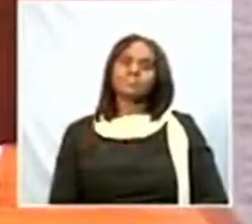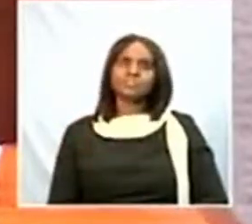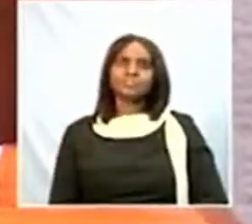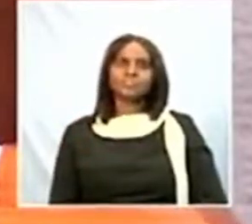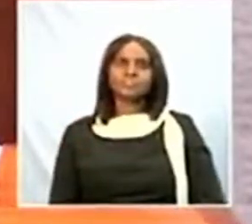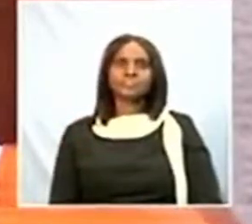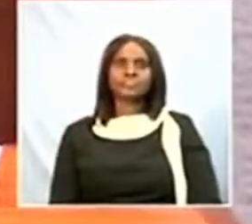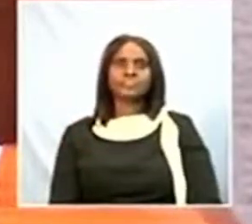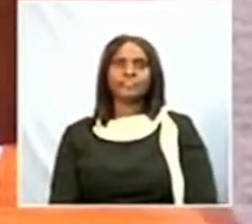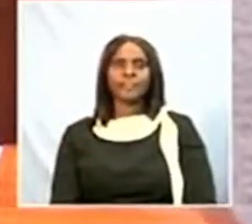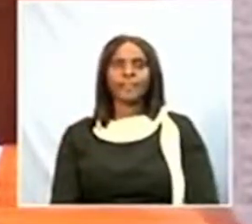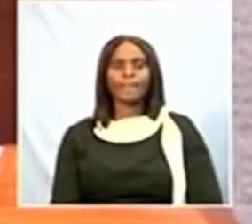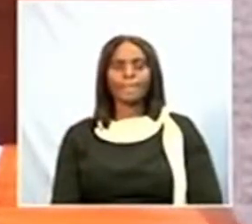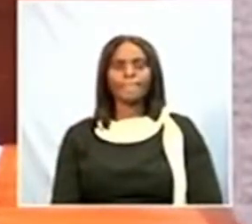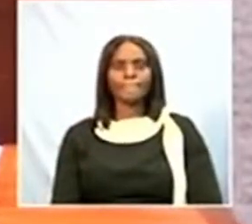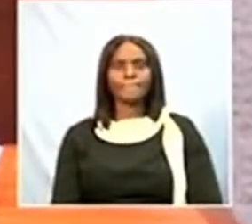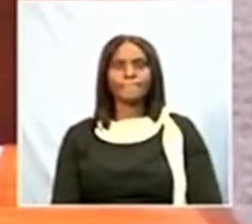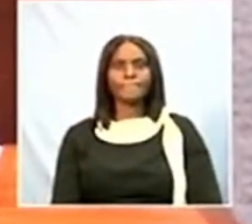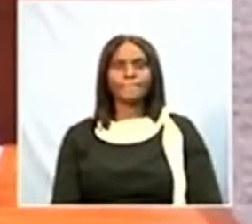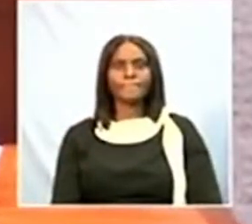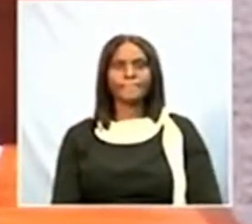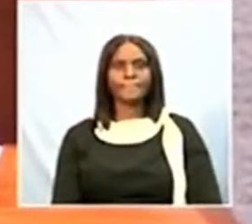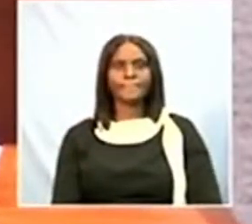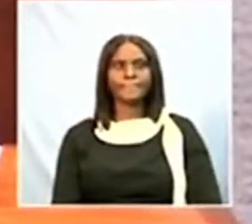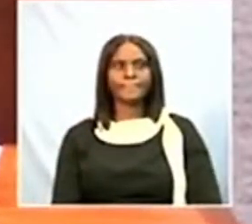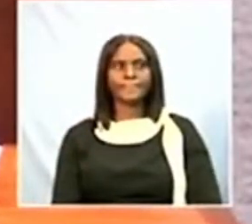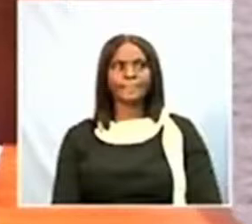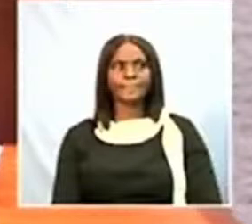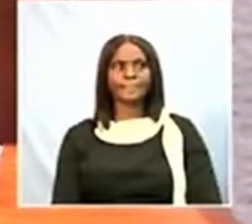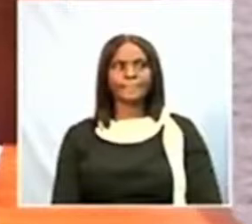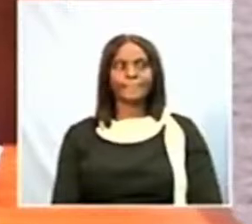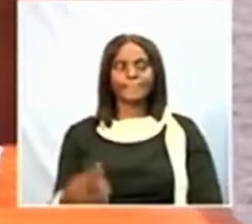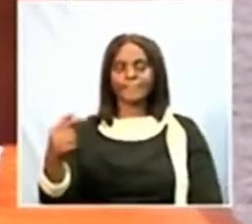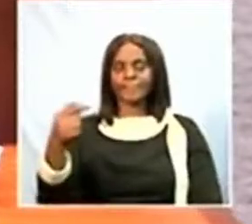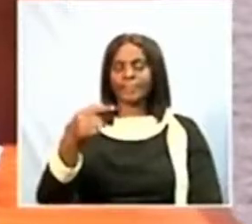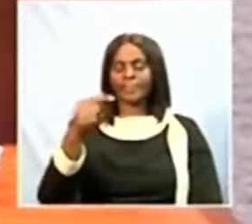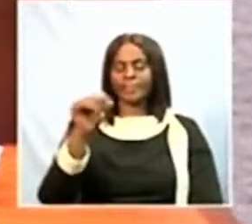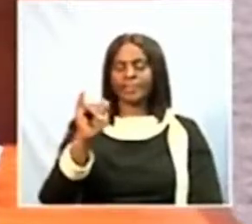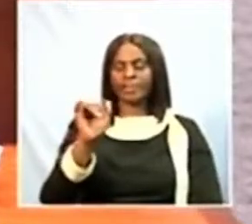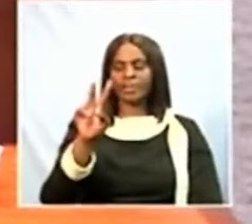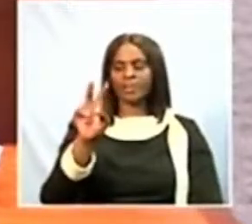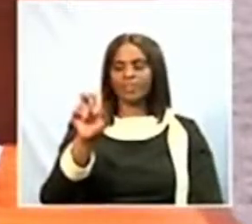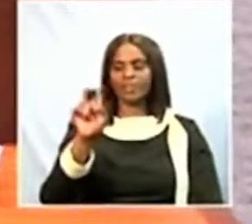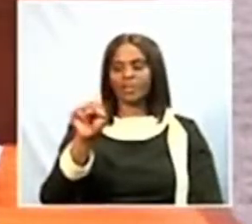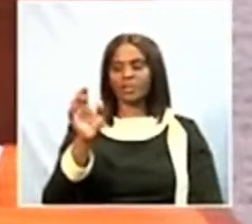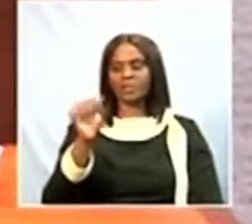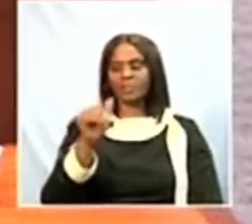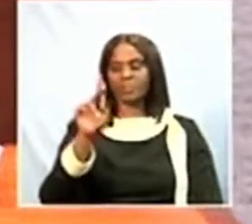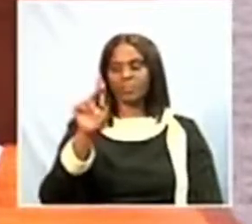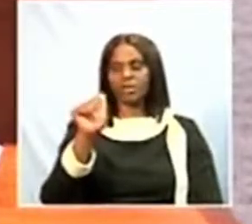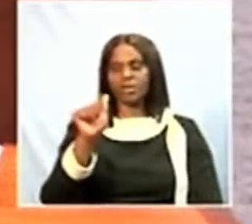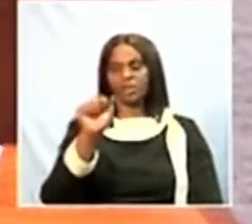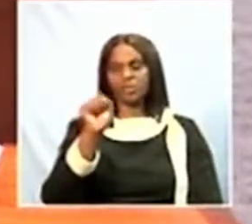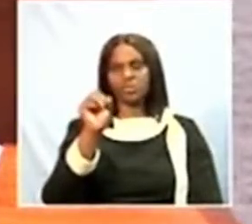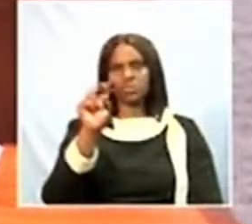Yeah. Honorable Given Kasono, Solwezi East Constituency.